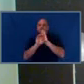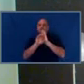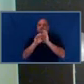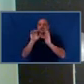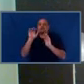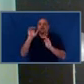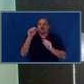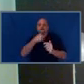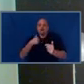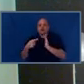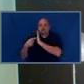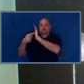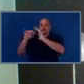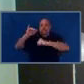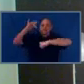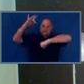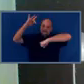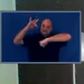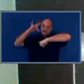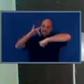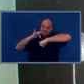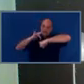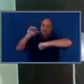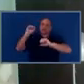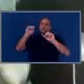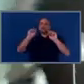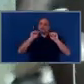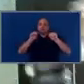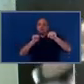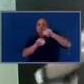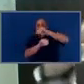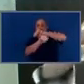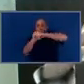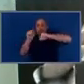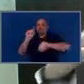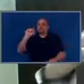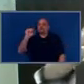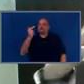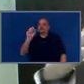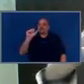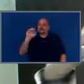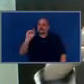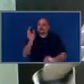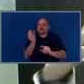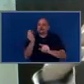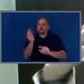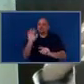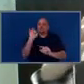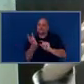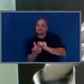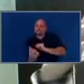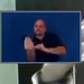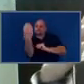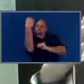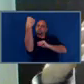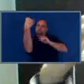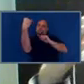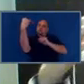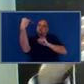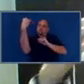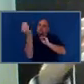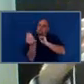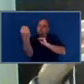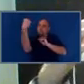event itself, we can reorient the TAG-SAM head to actually be facing with the bottom into the field of